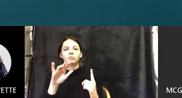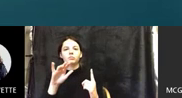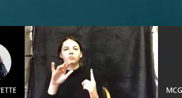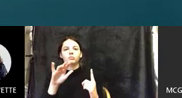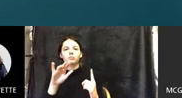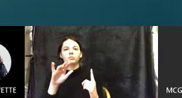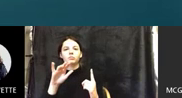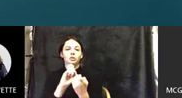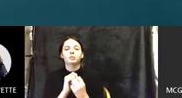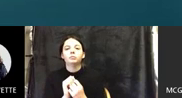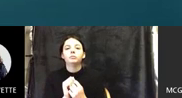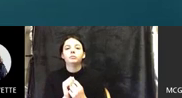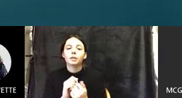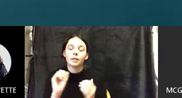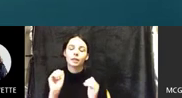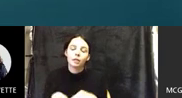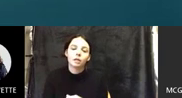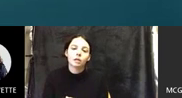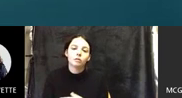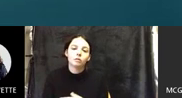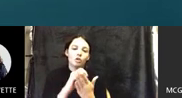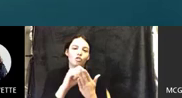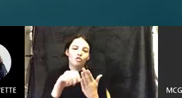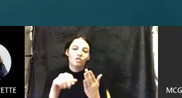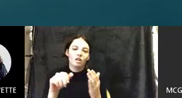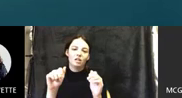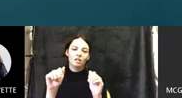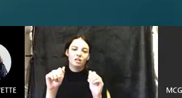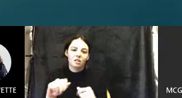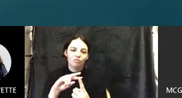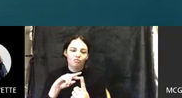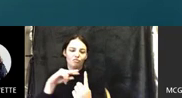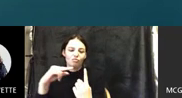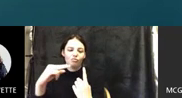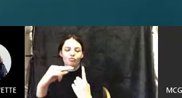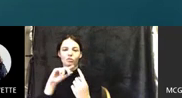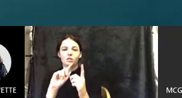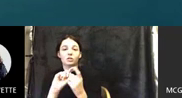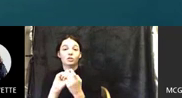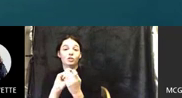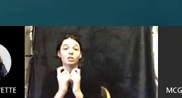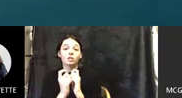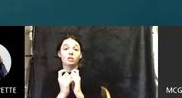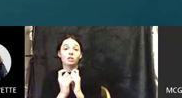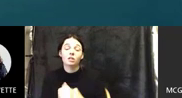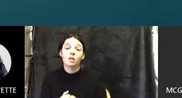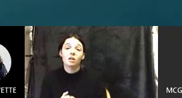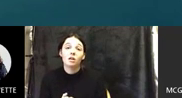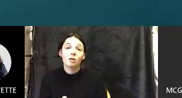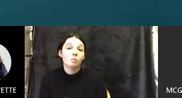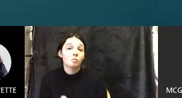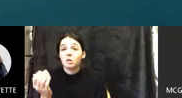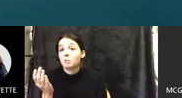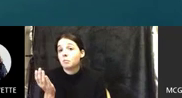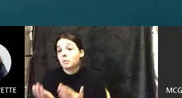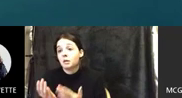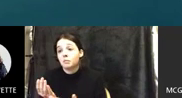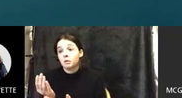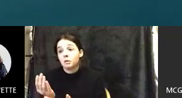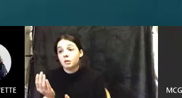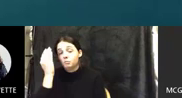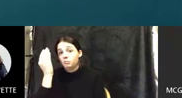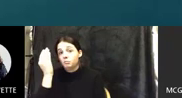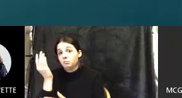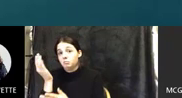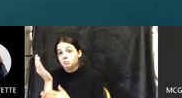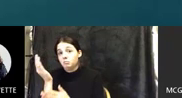perspectives, especially for people that you have never met and you may never meet, which is probably the best